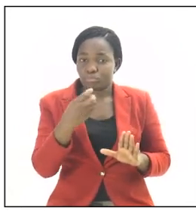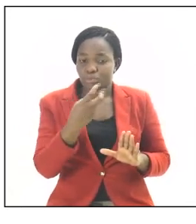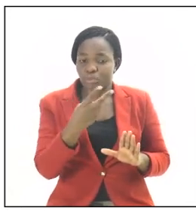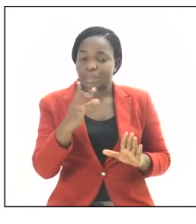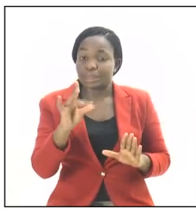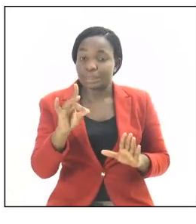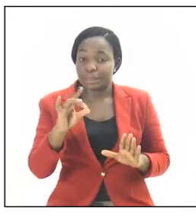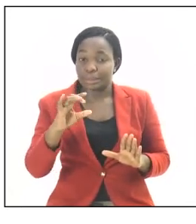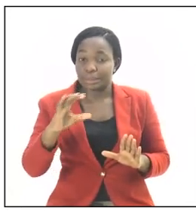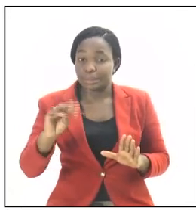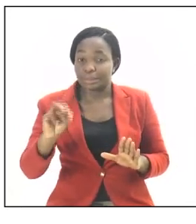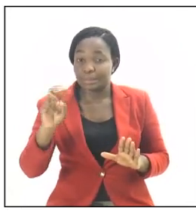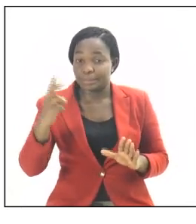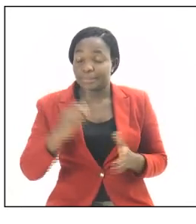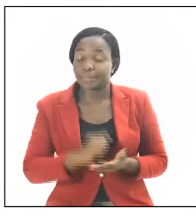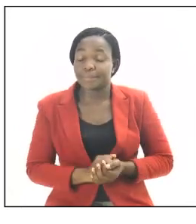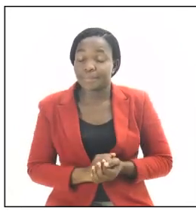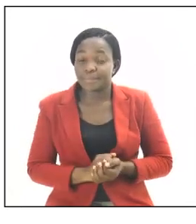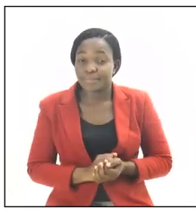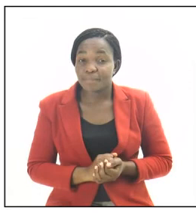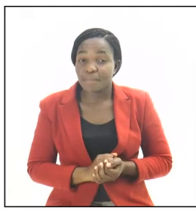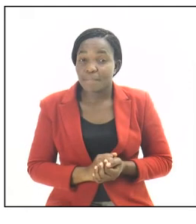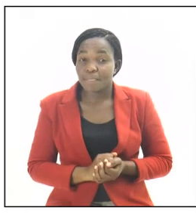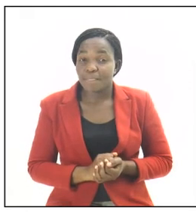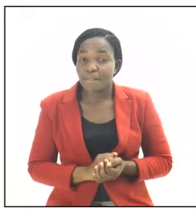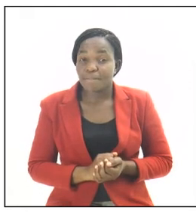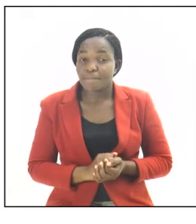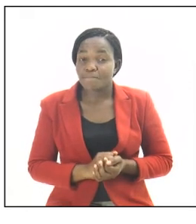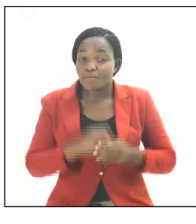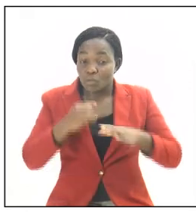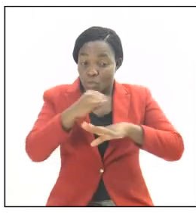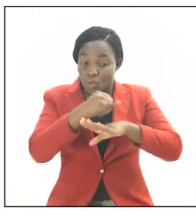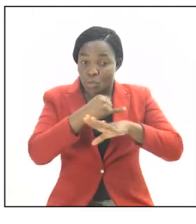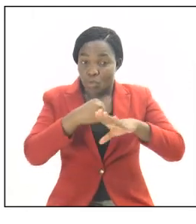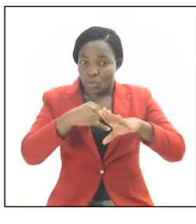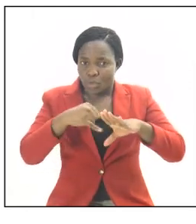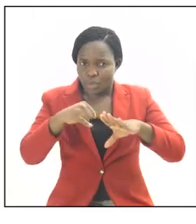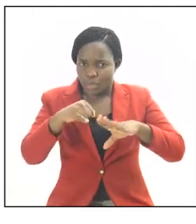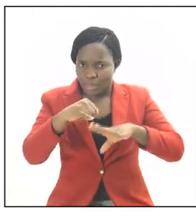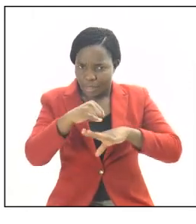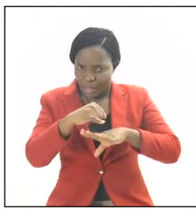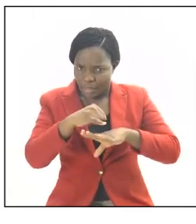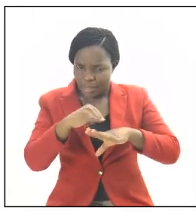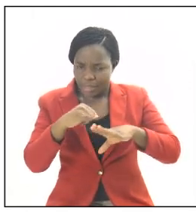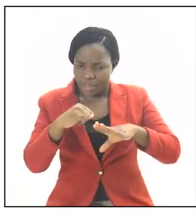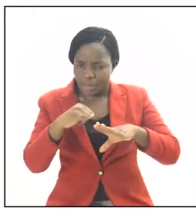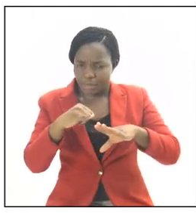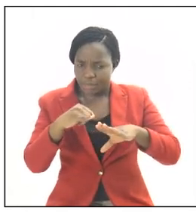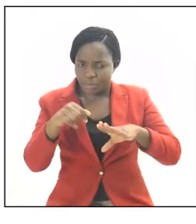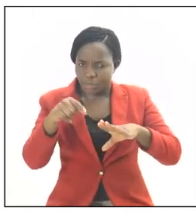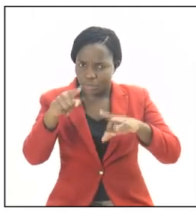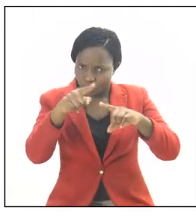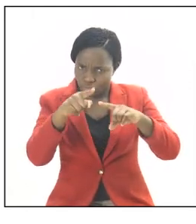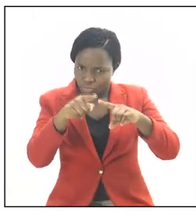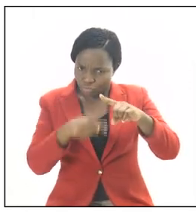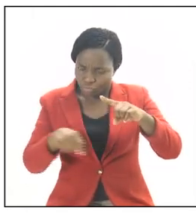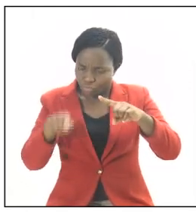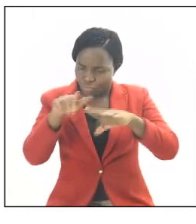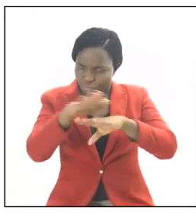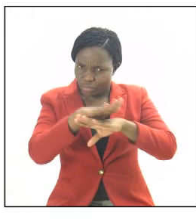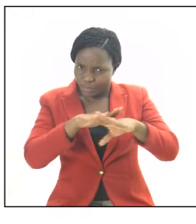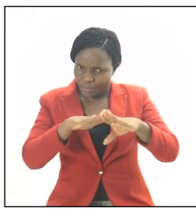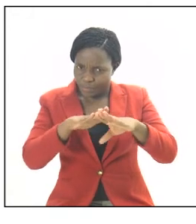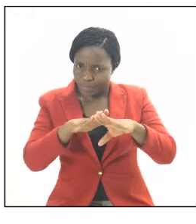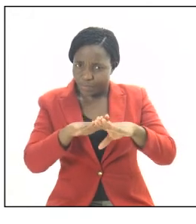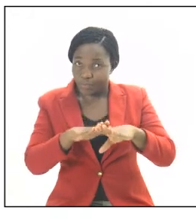squared. Now for the area of the circles. Area is, let me see,